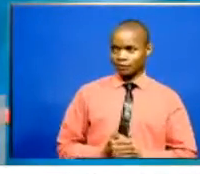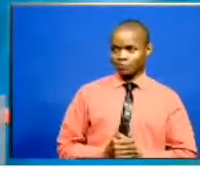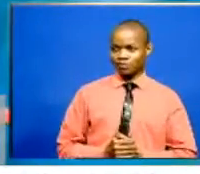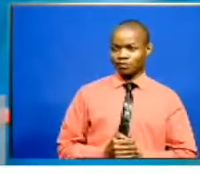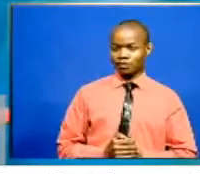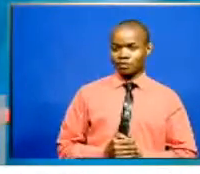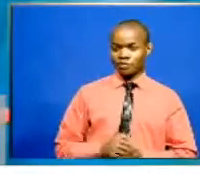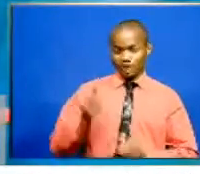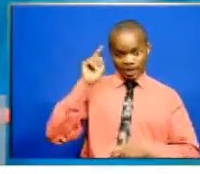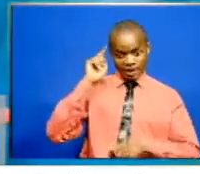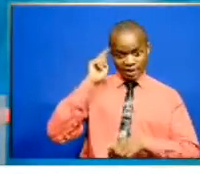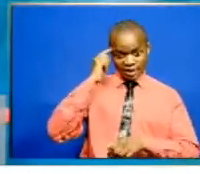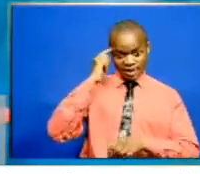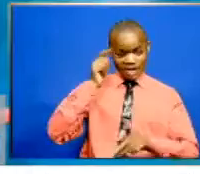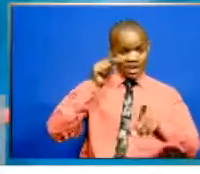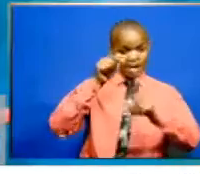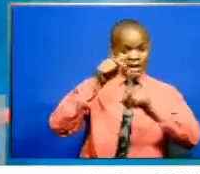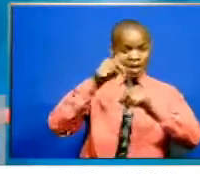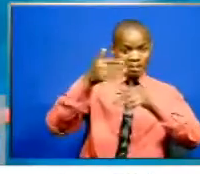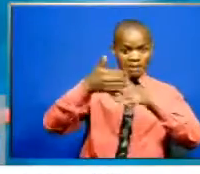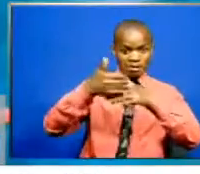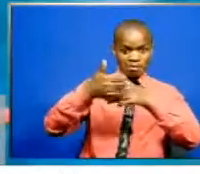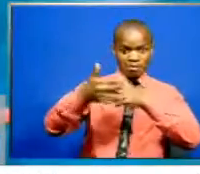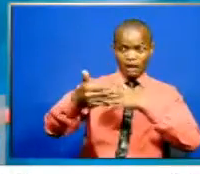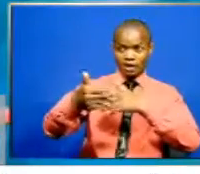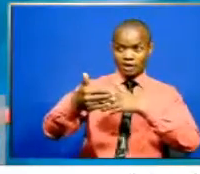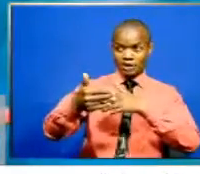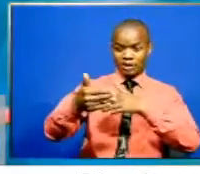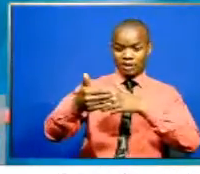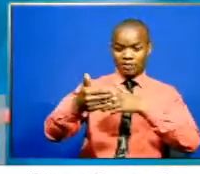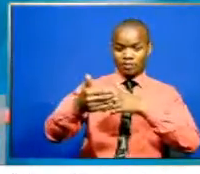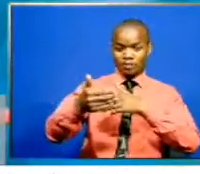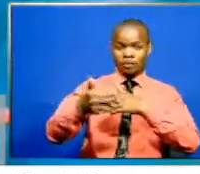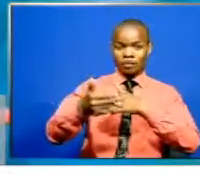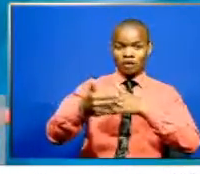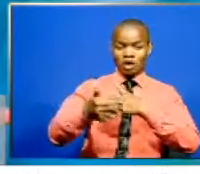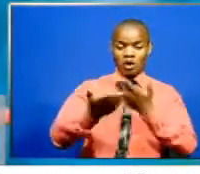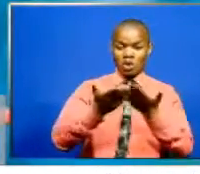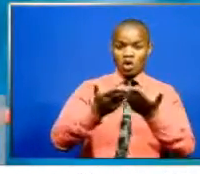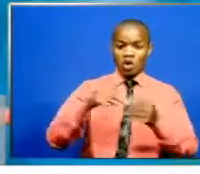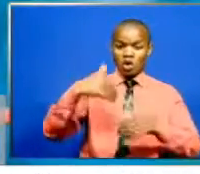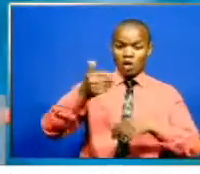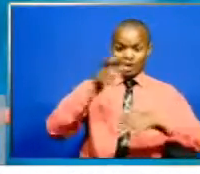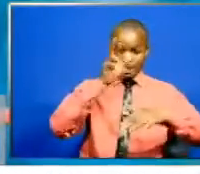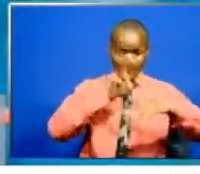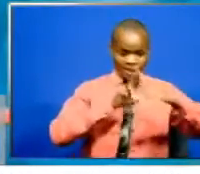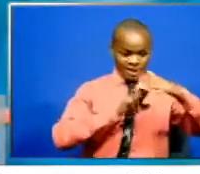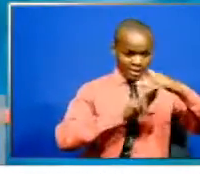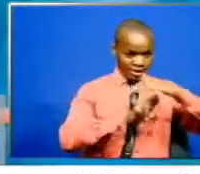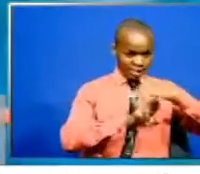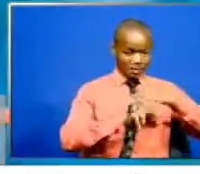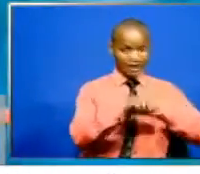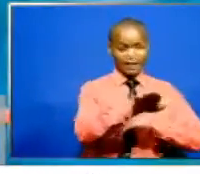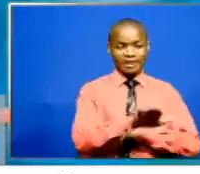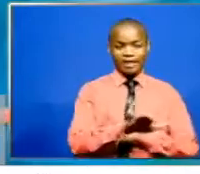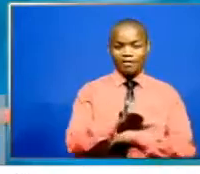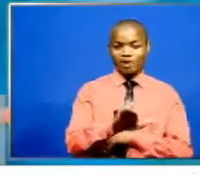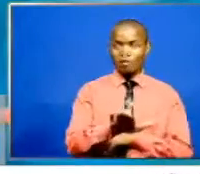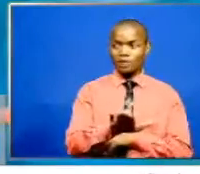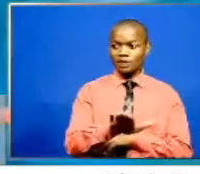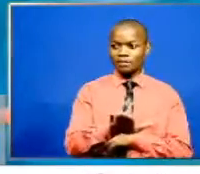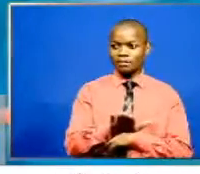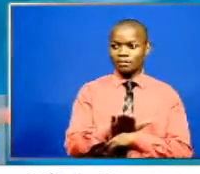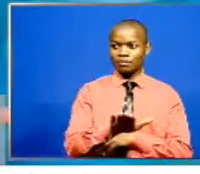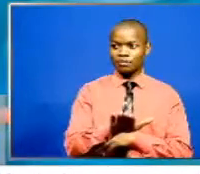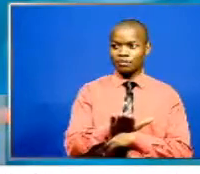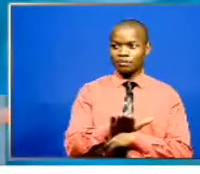going forward, as I said, reconciling with nature, respecting more the nature,